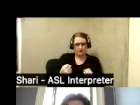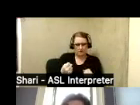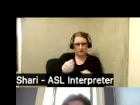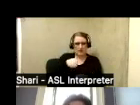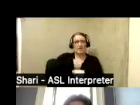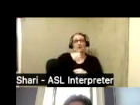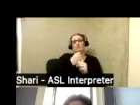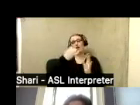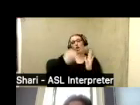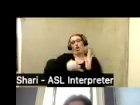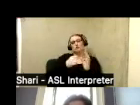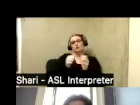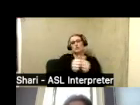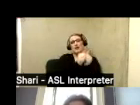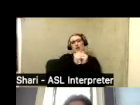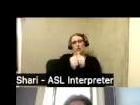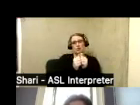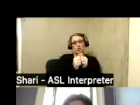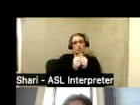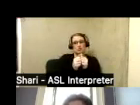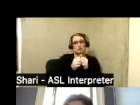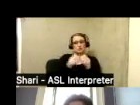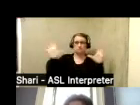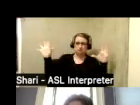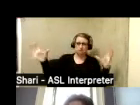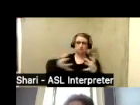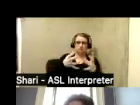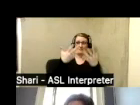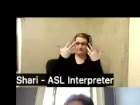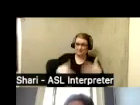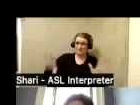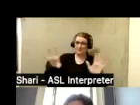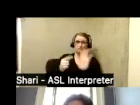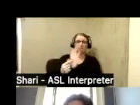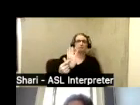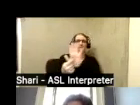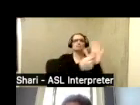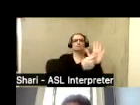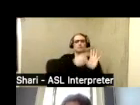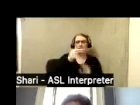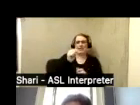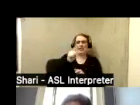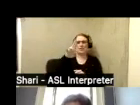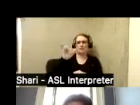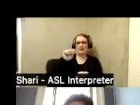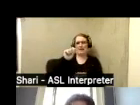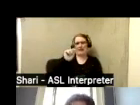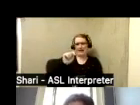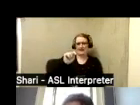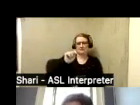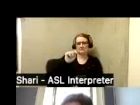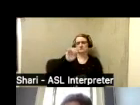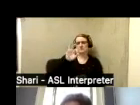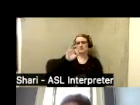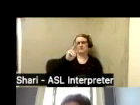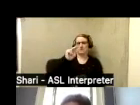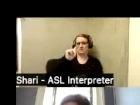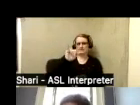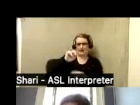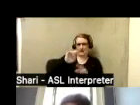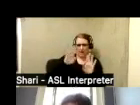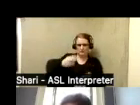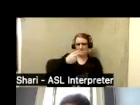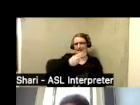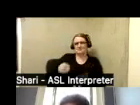art together. Its culmination will be a public show at Fountain House's gallery which is in Hell's Kitchen. It opens August 6th,